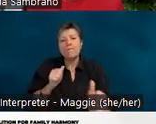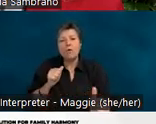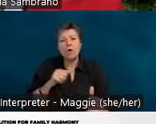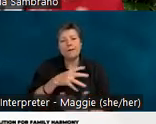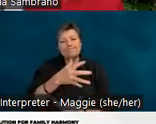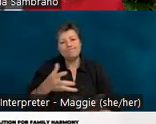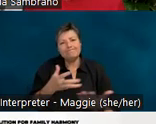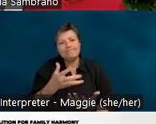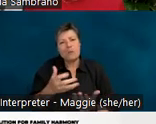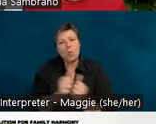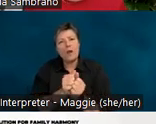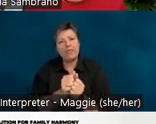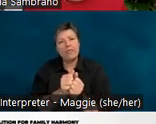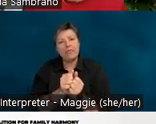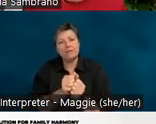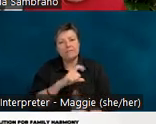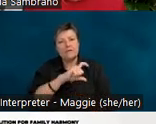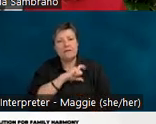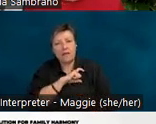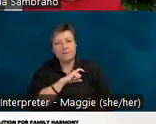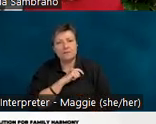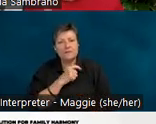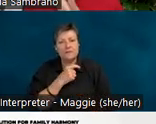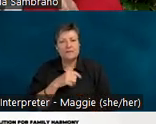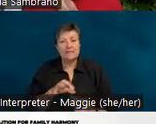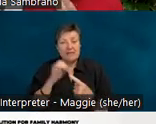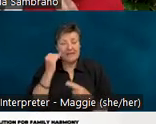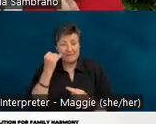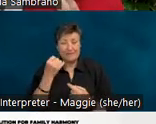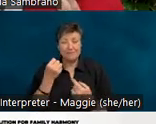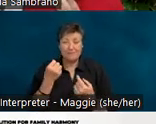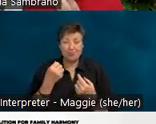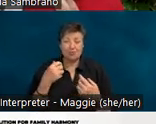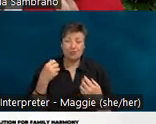they are, survivors of traumatic experiences or crimes.